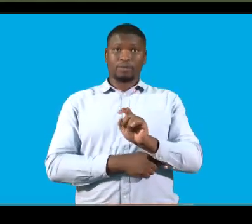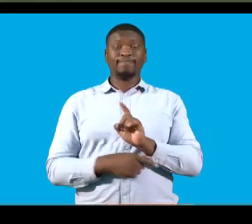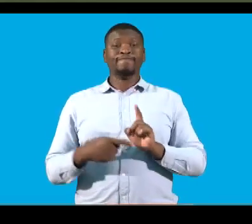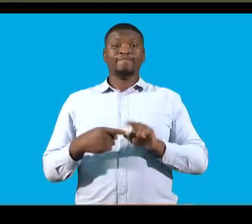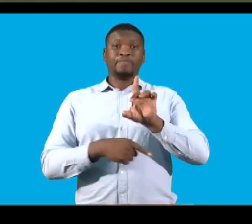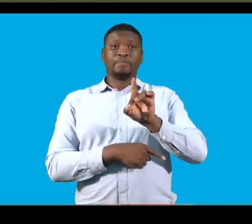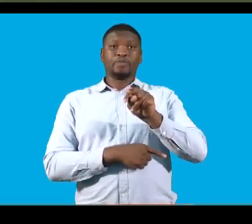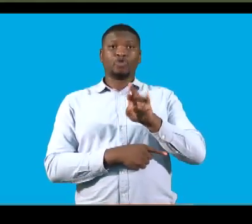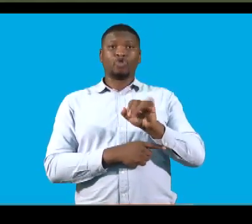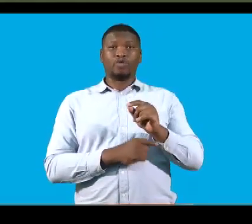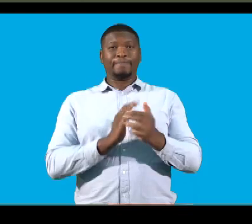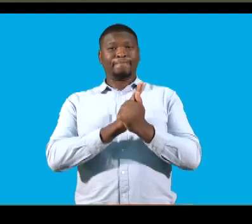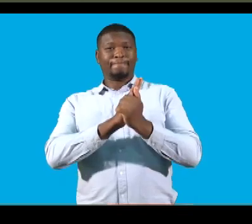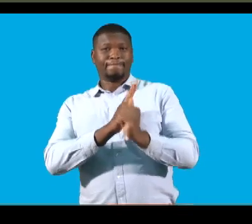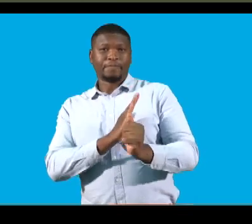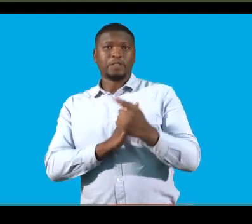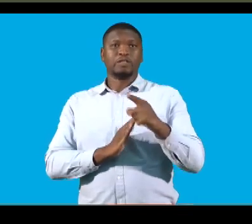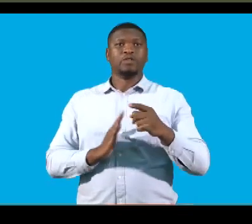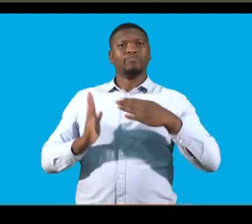plot. Dorian is gifted